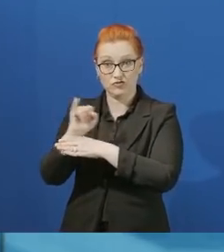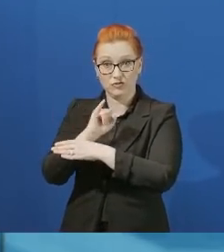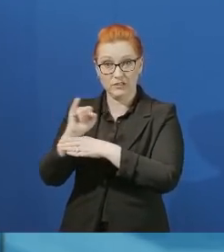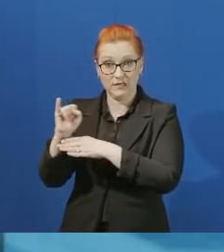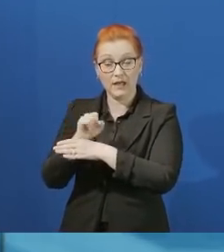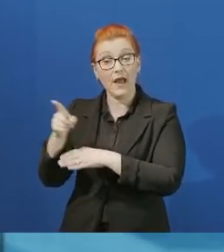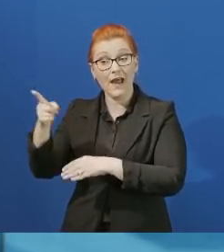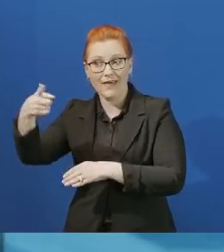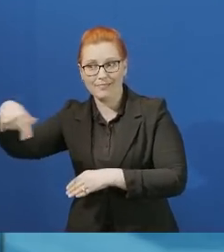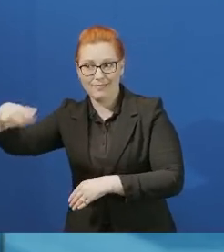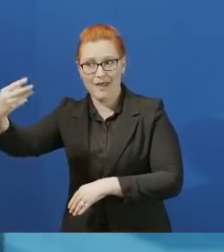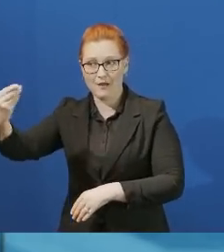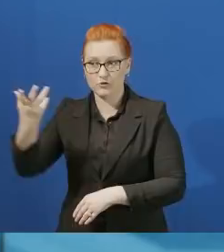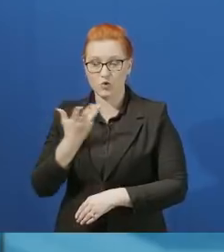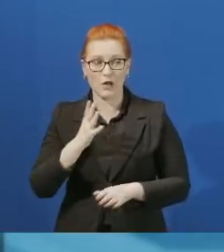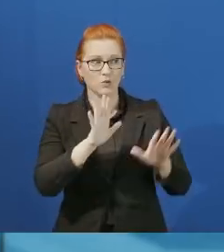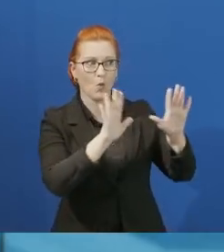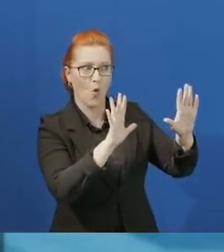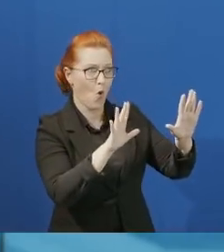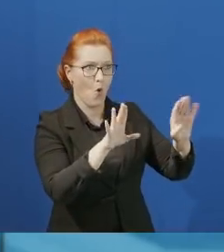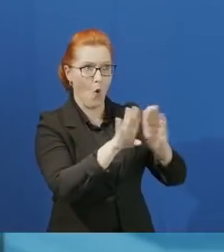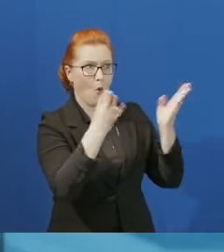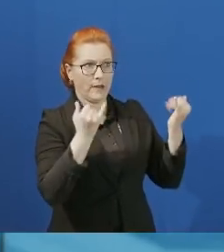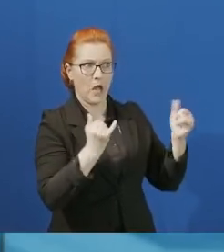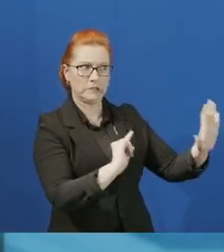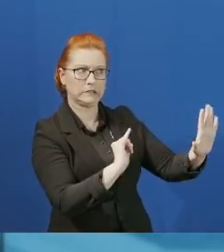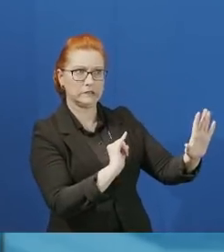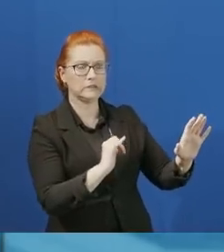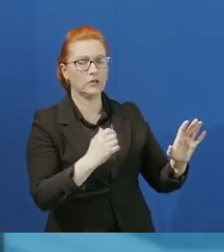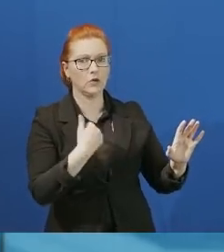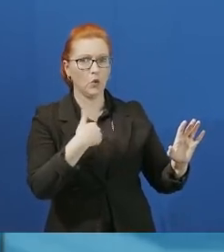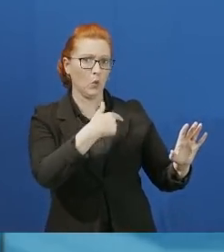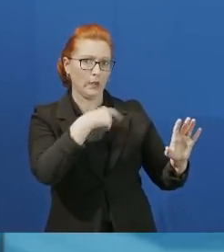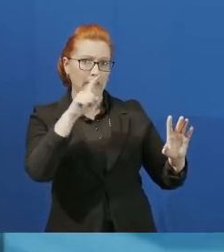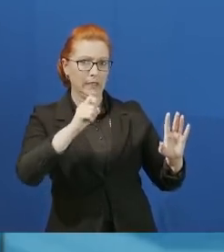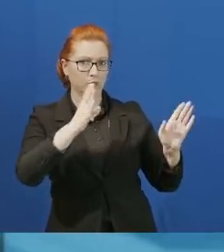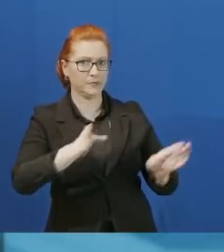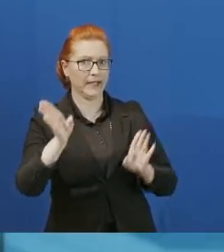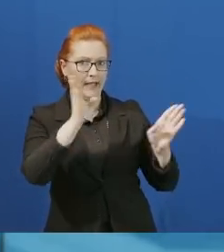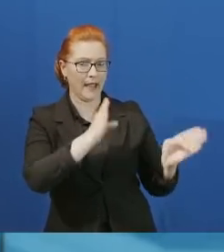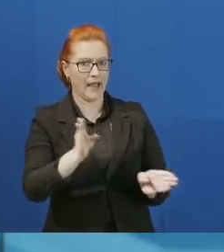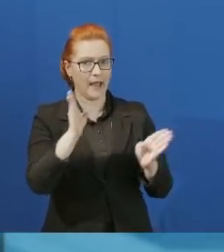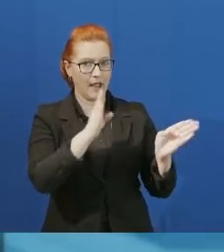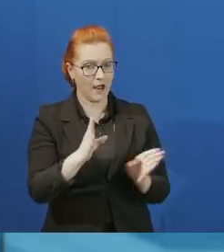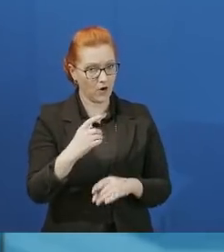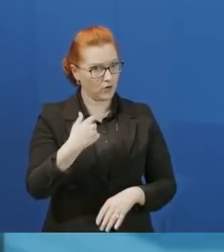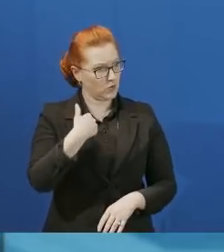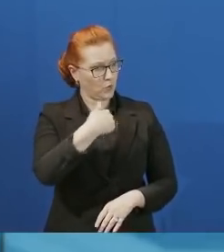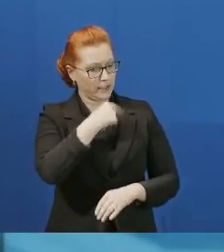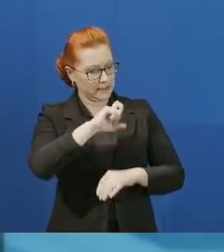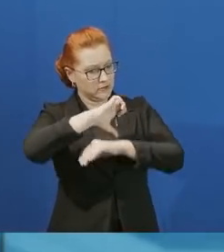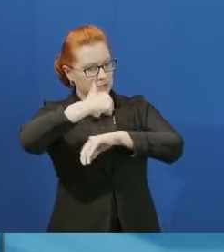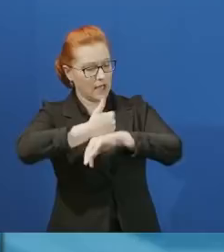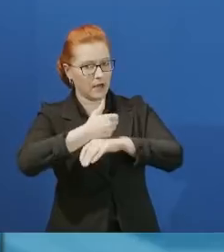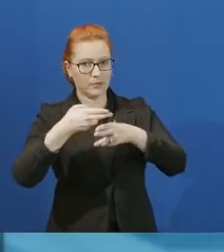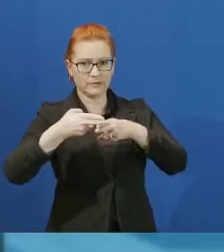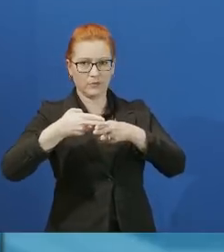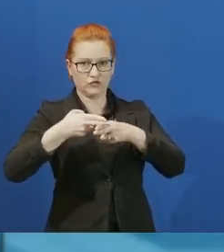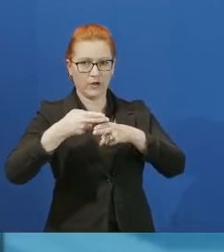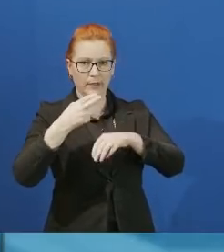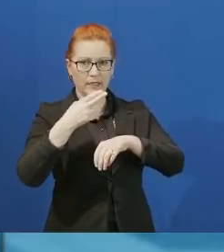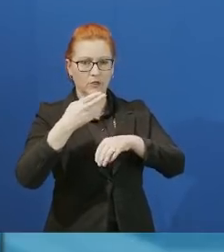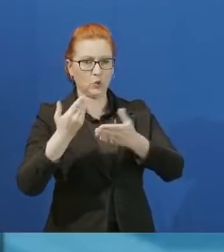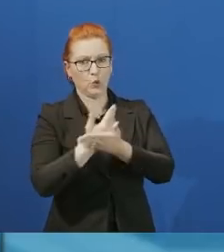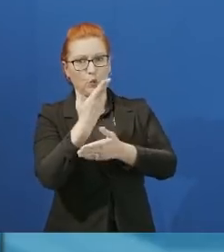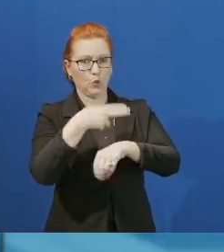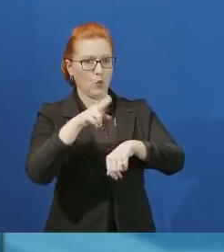open and have that temporary new normal inside our dine-in experience would be May 12th.